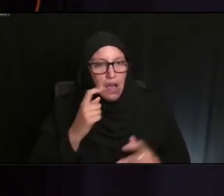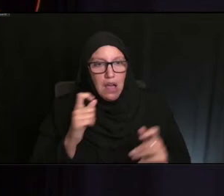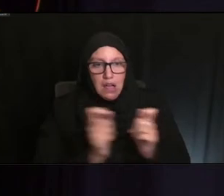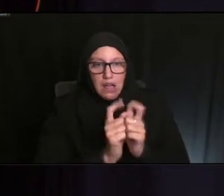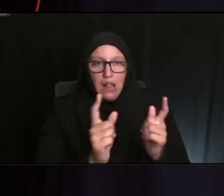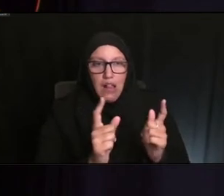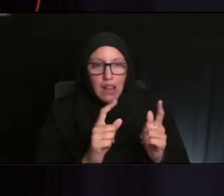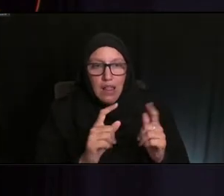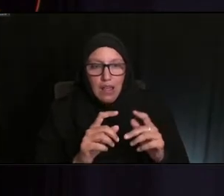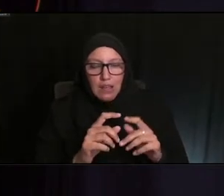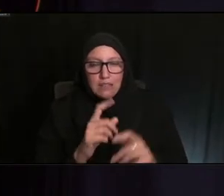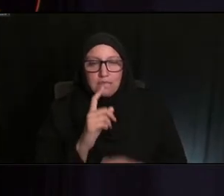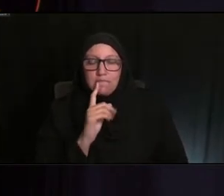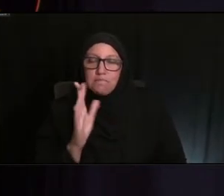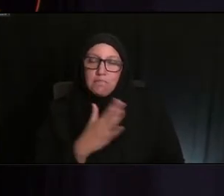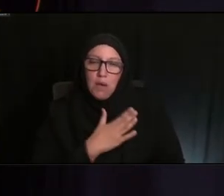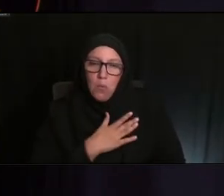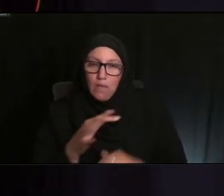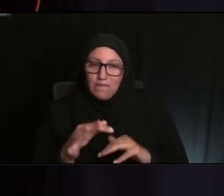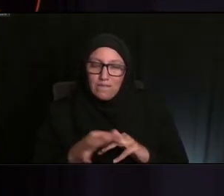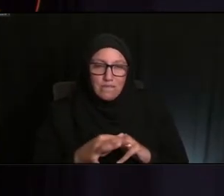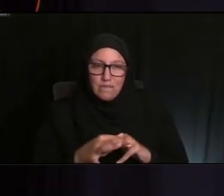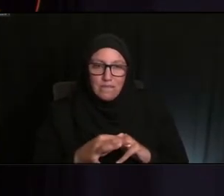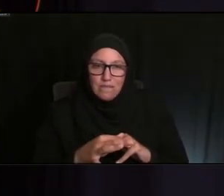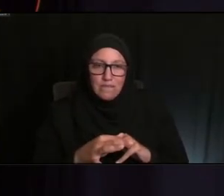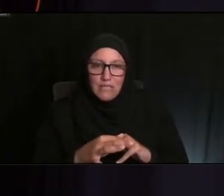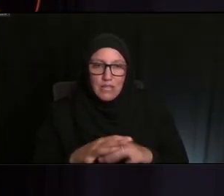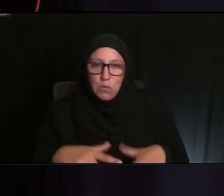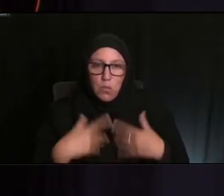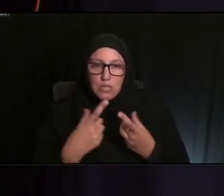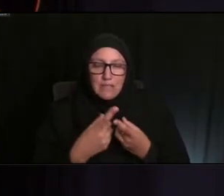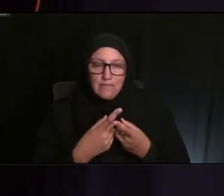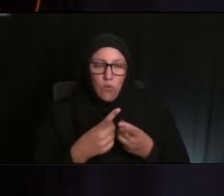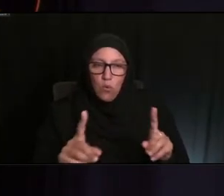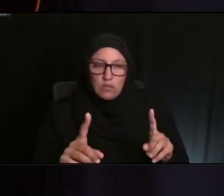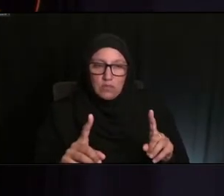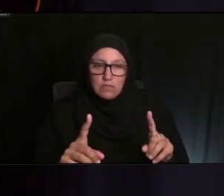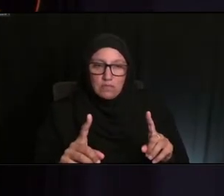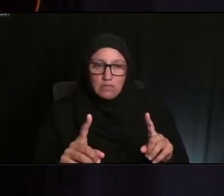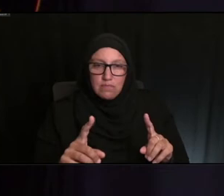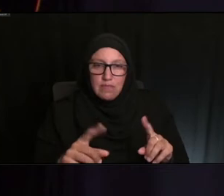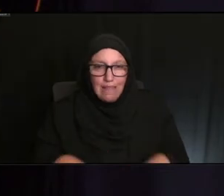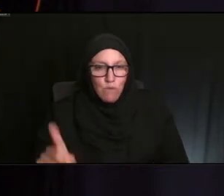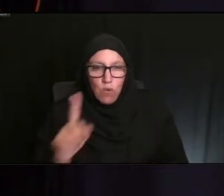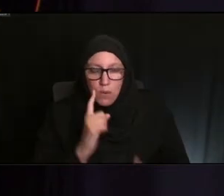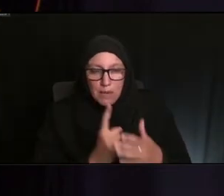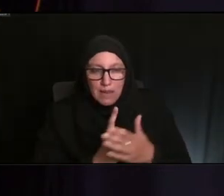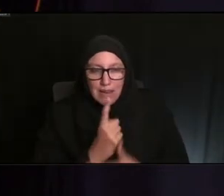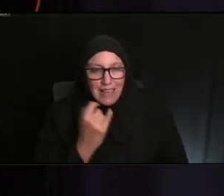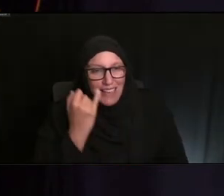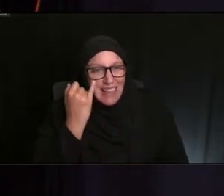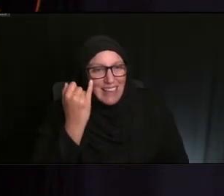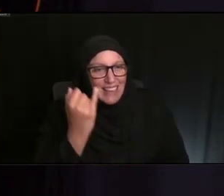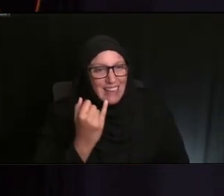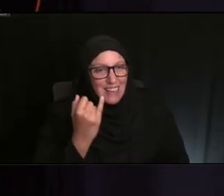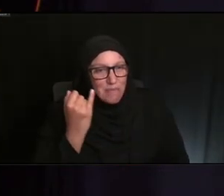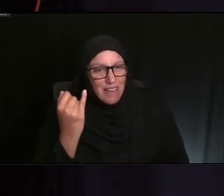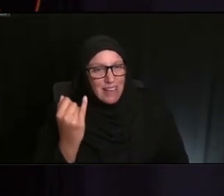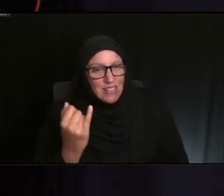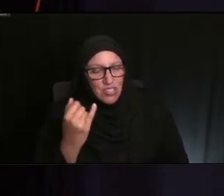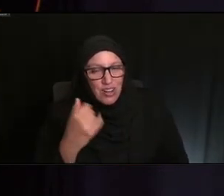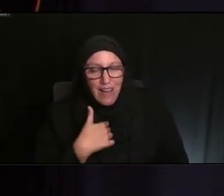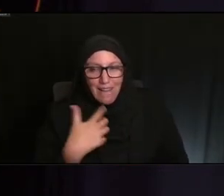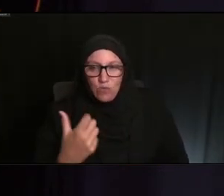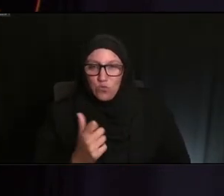she's not divorced, and he leaves. Take a look at this. Imagine I have to ask a